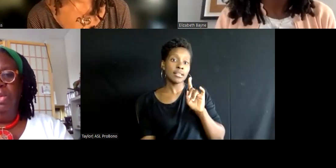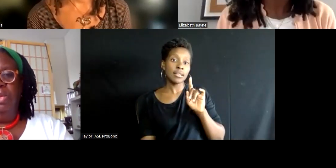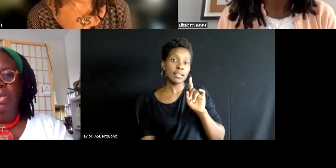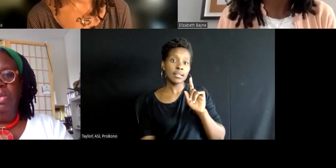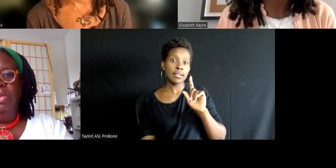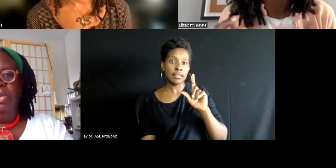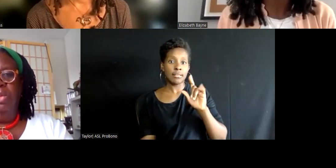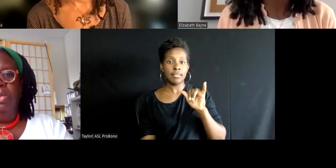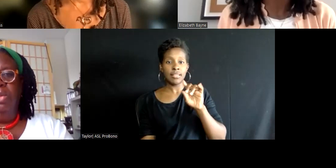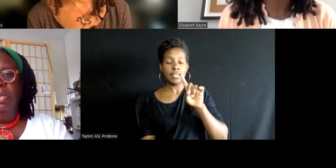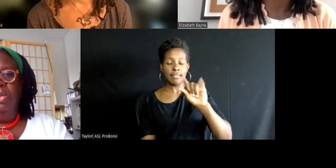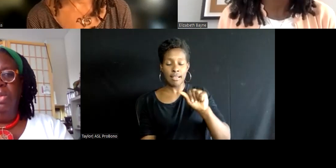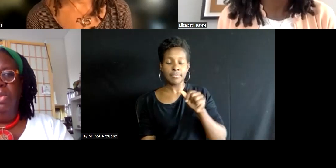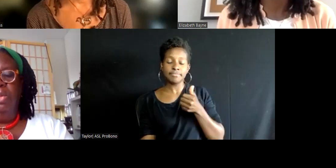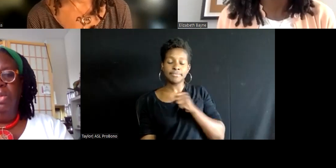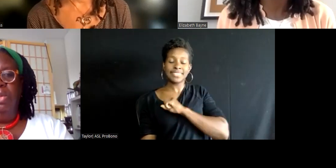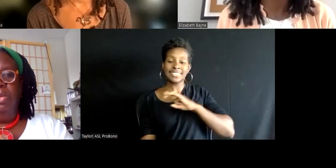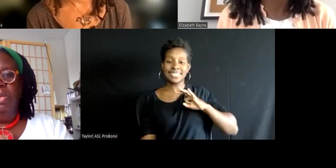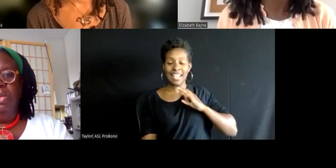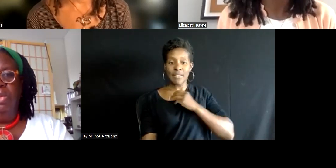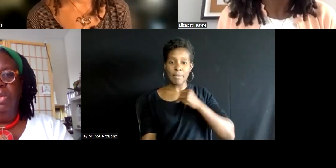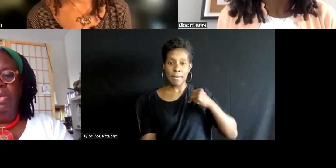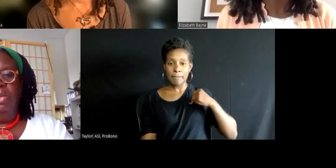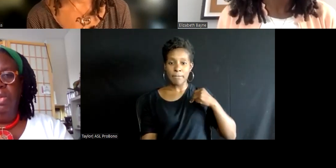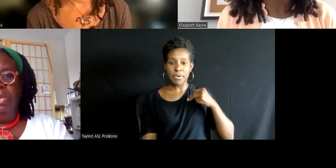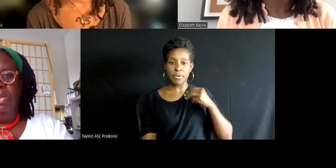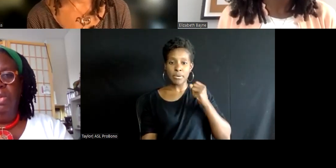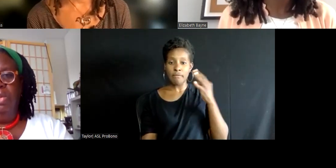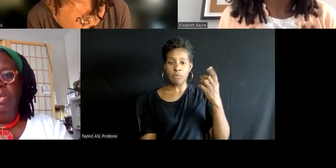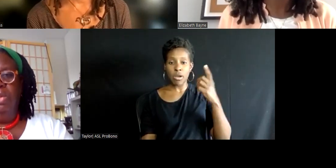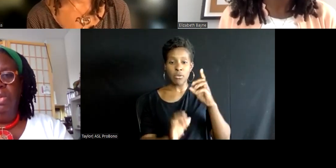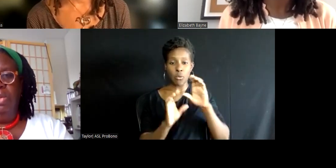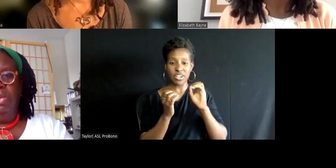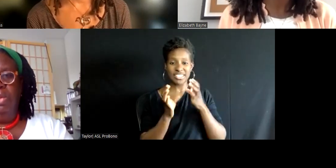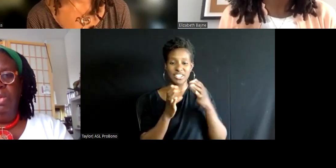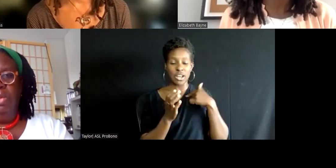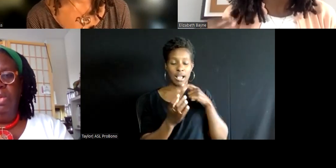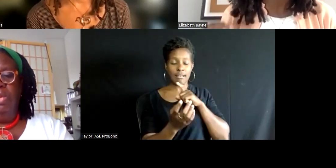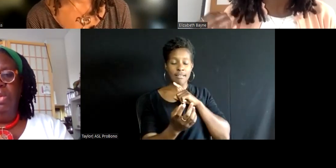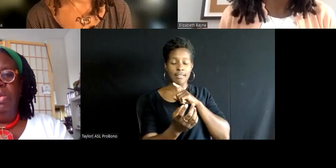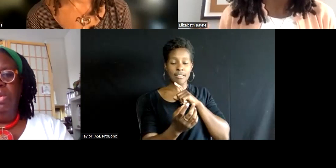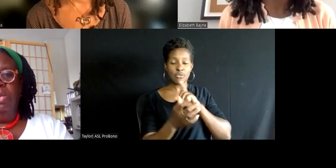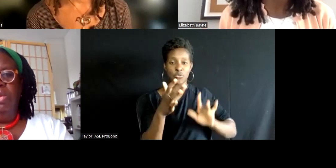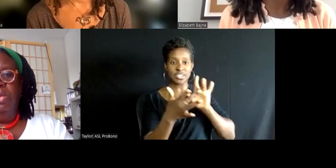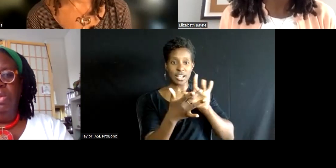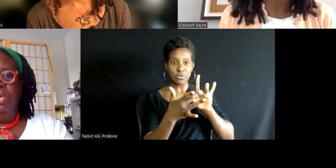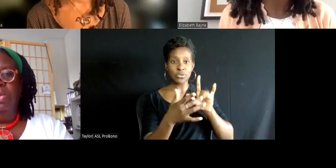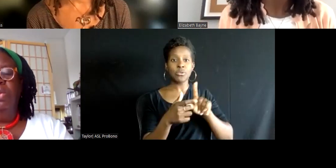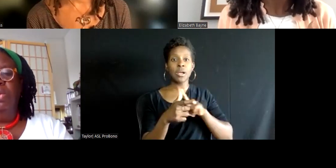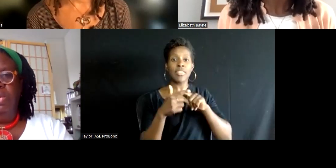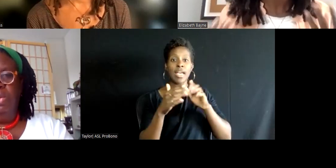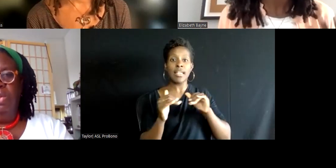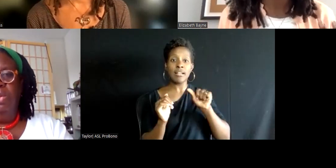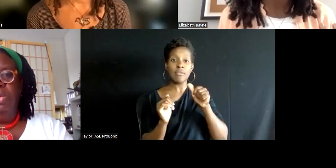a staff member of one of the organizations that I initially reached out to. And I met Rashad because one of the moms that I initially interviewed, she